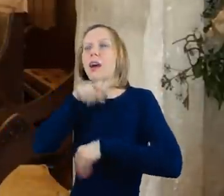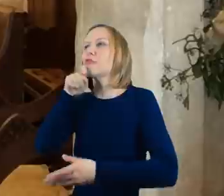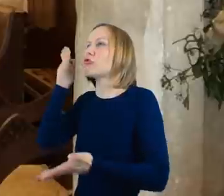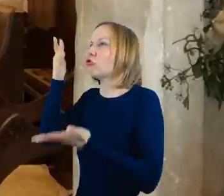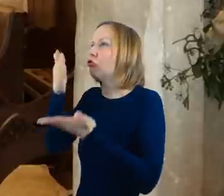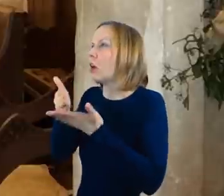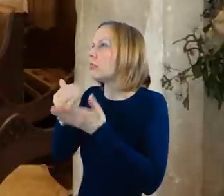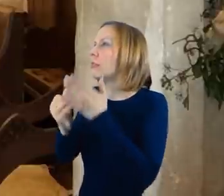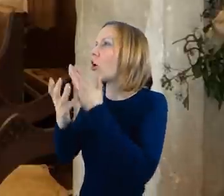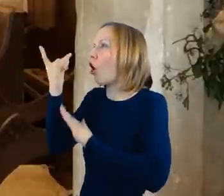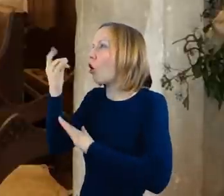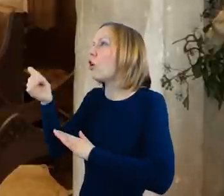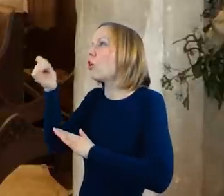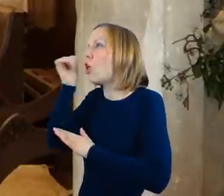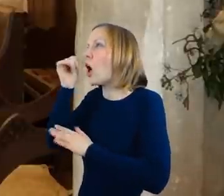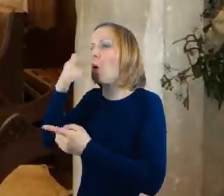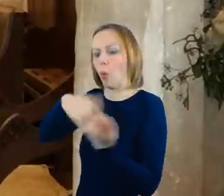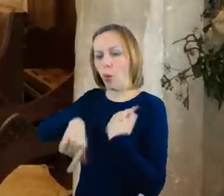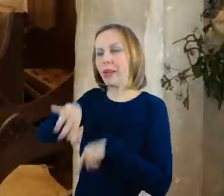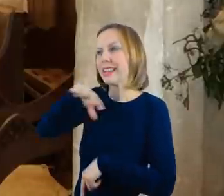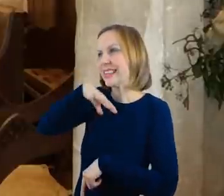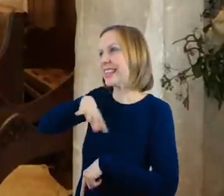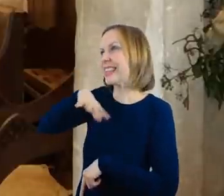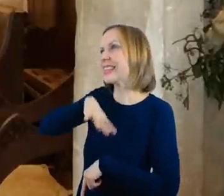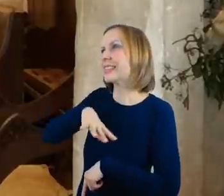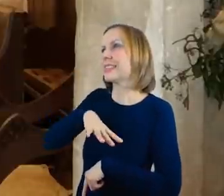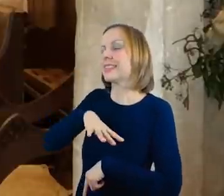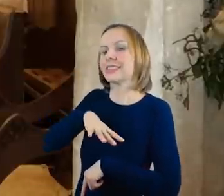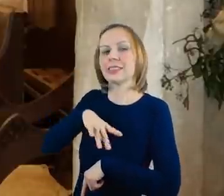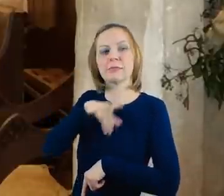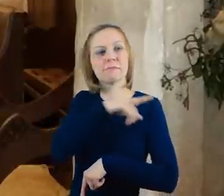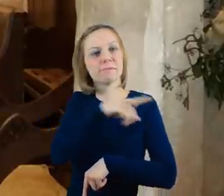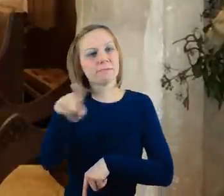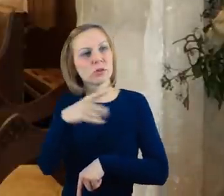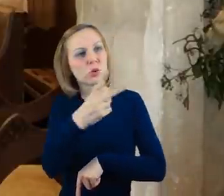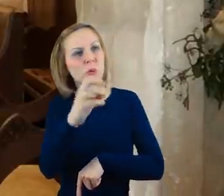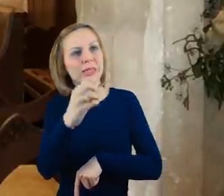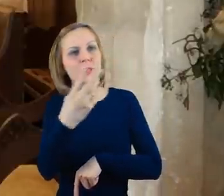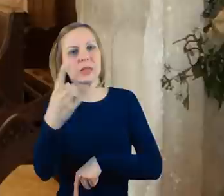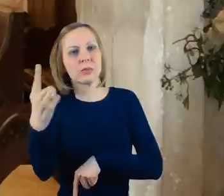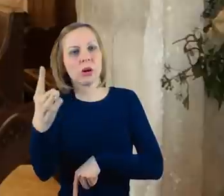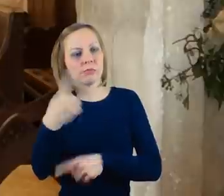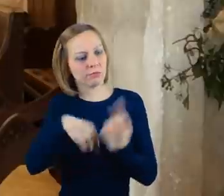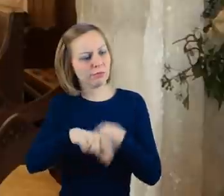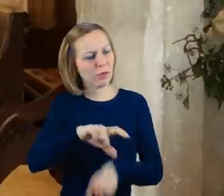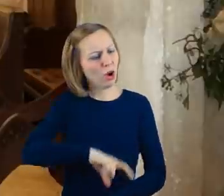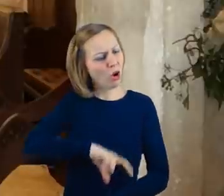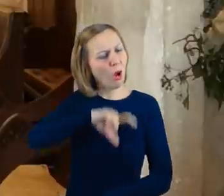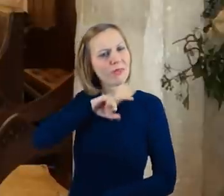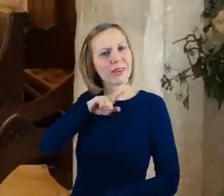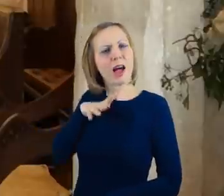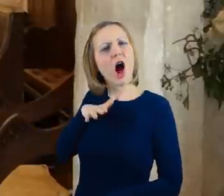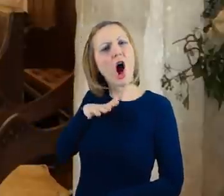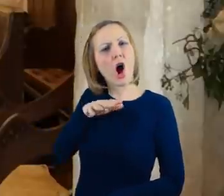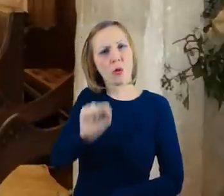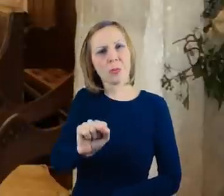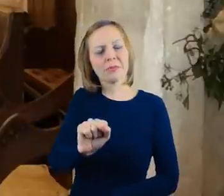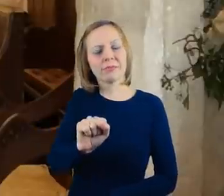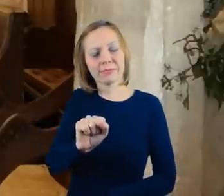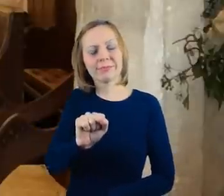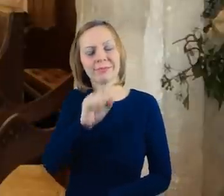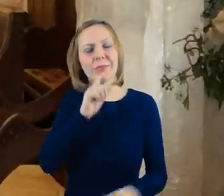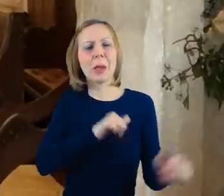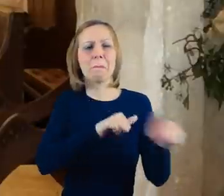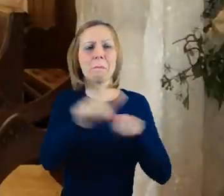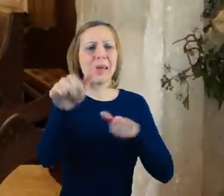knows our needs. Let's face 2021 with confidence and hope for a better year,